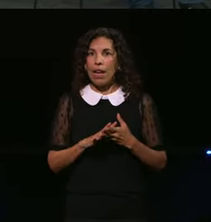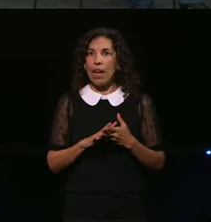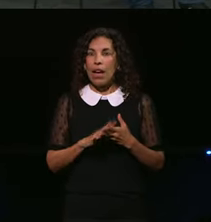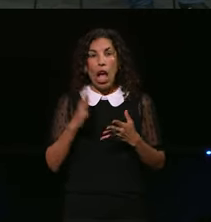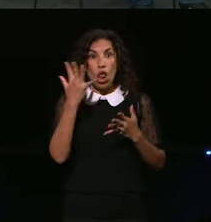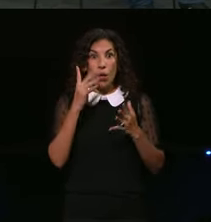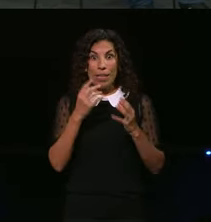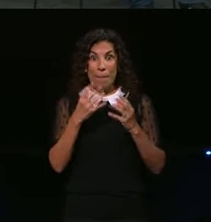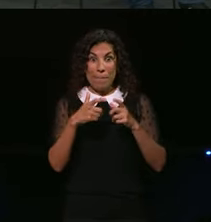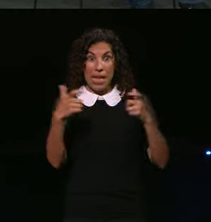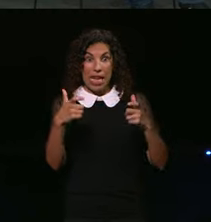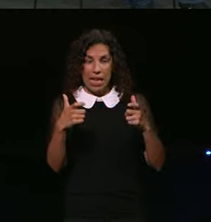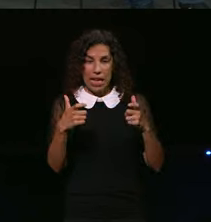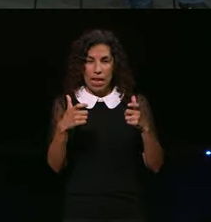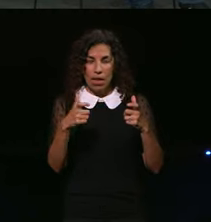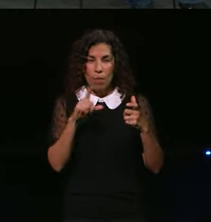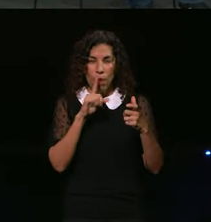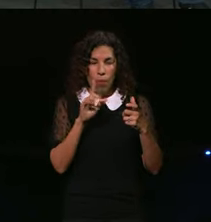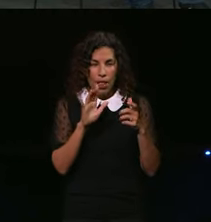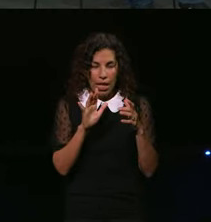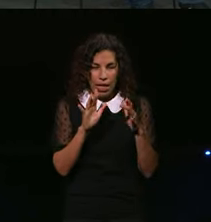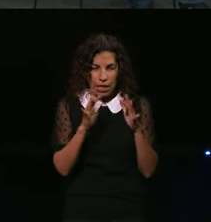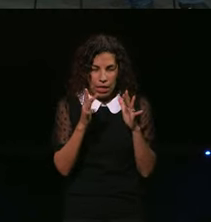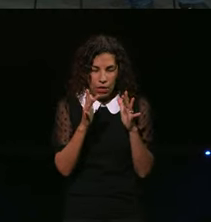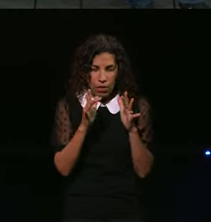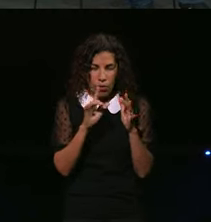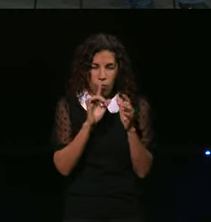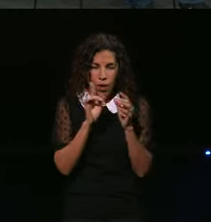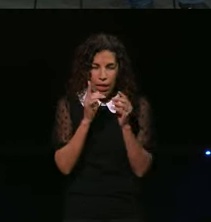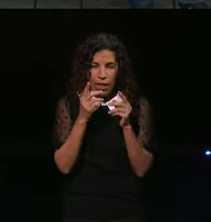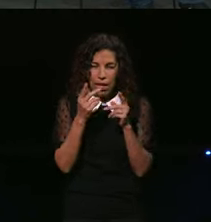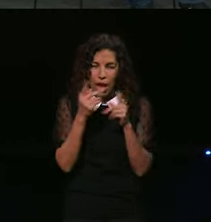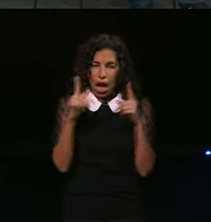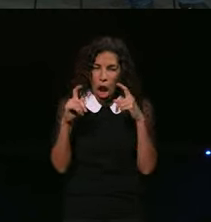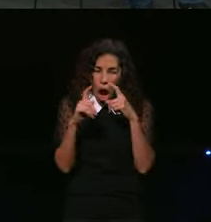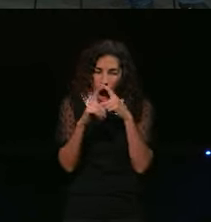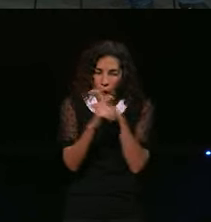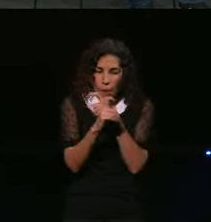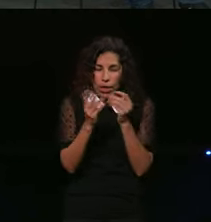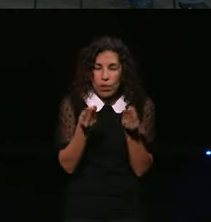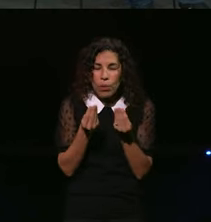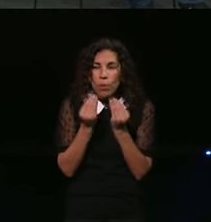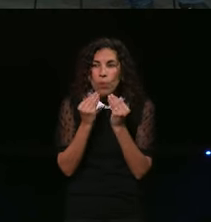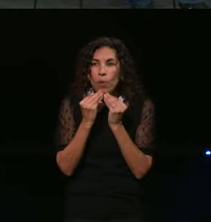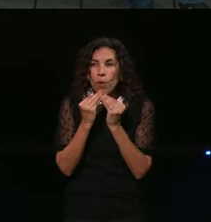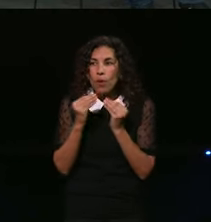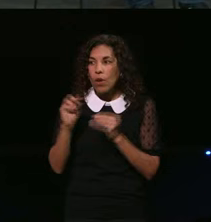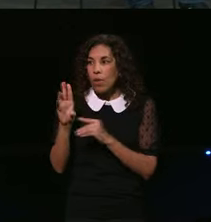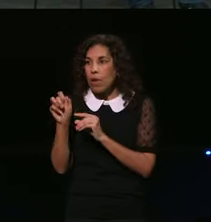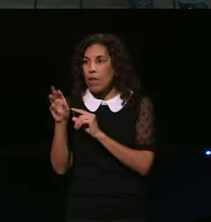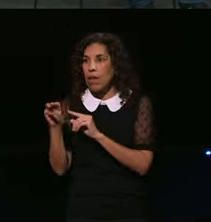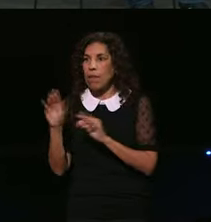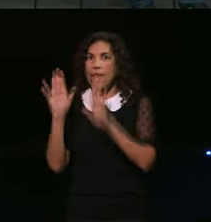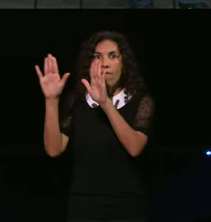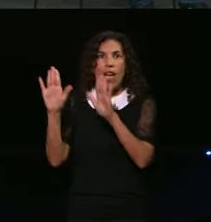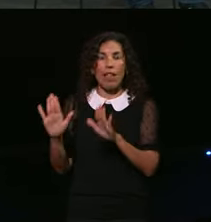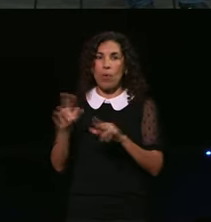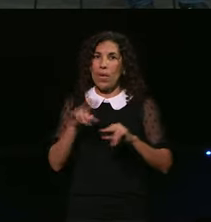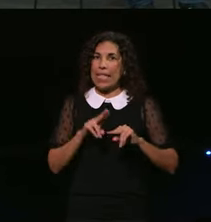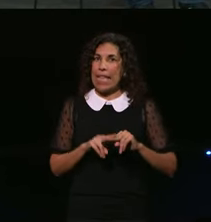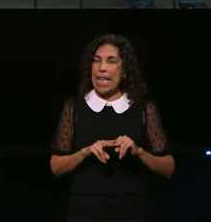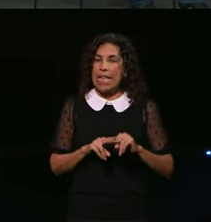It looks big, but the pieces are very fine and quite intricate to apply. But Willem was fantastic. He would just sit there in the